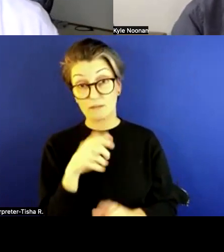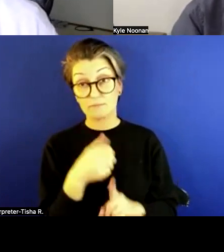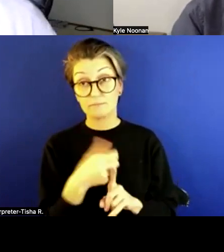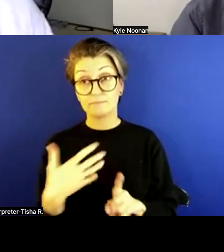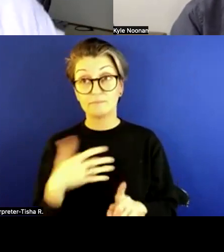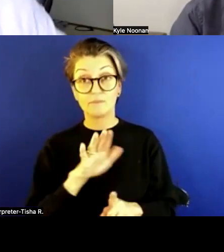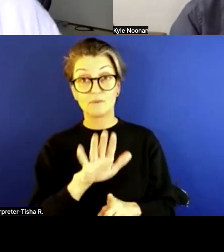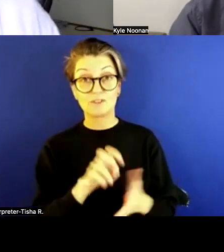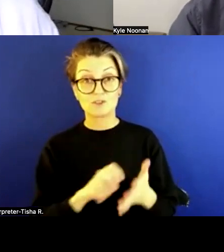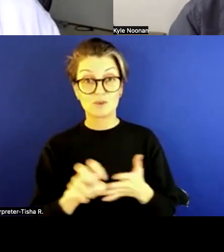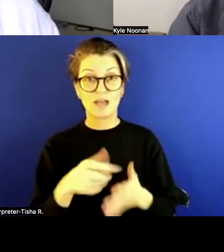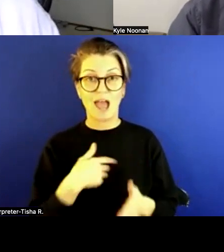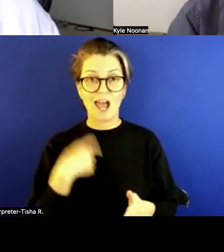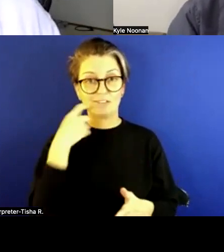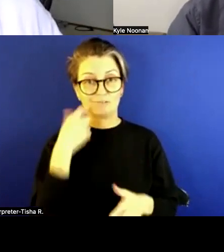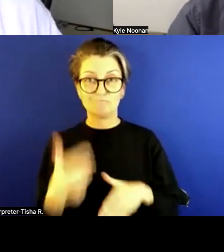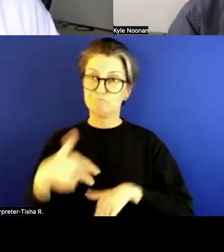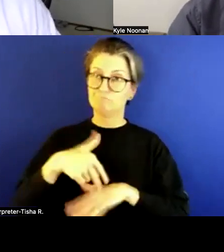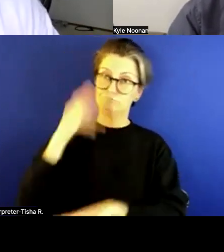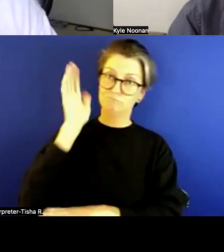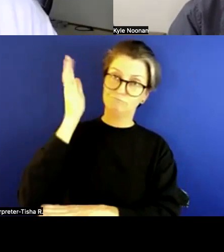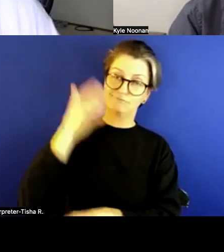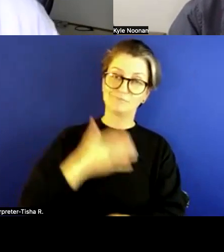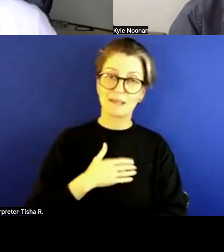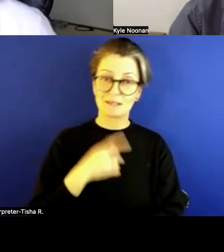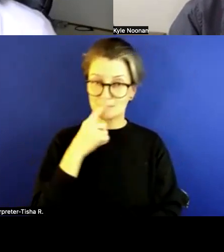I've soapboxed about what mine was?